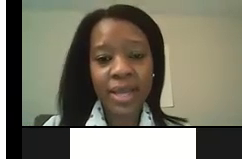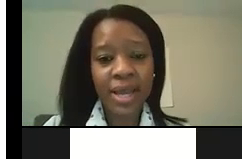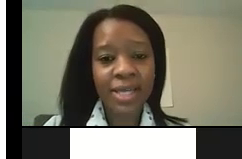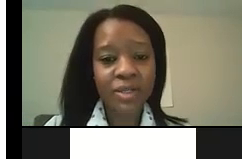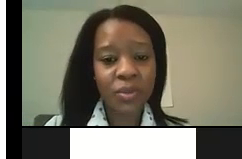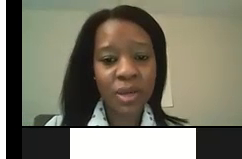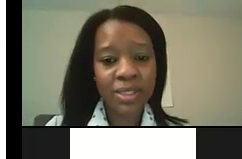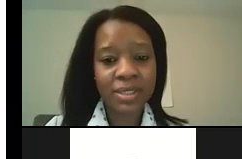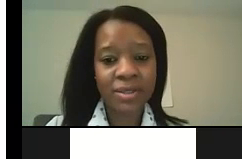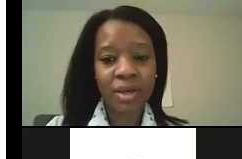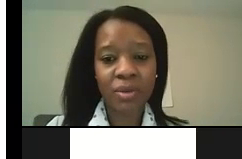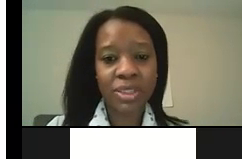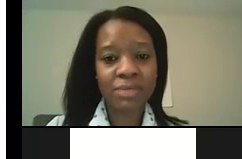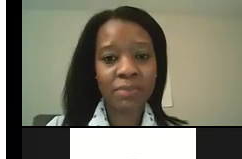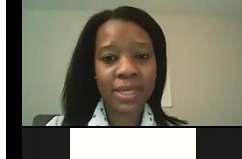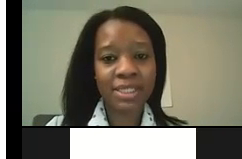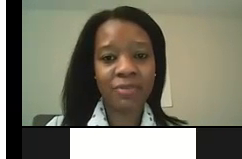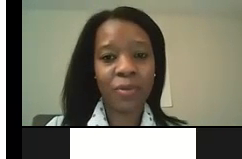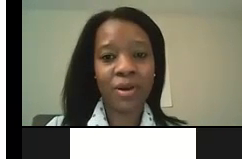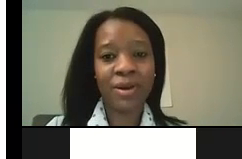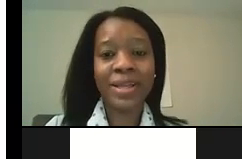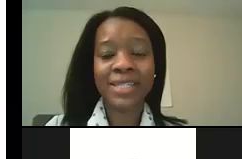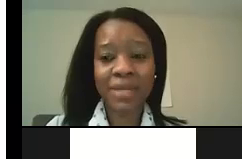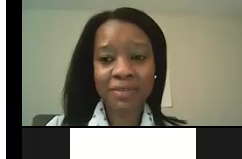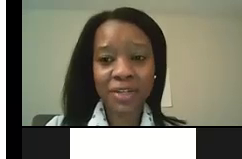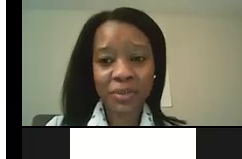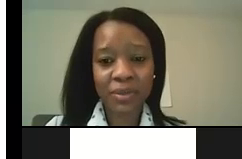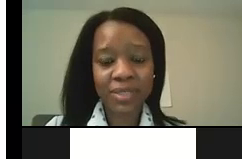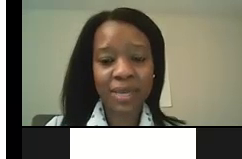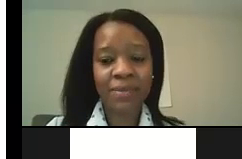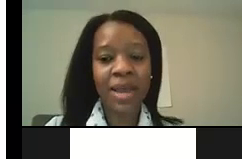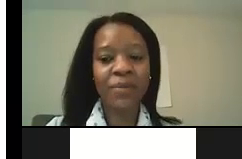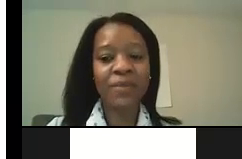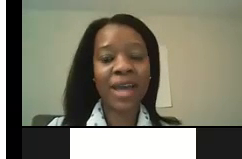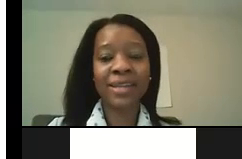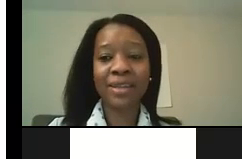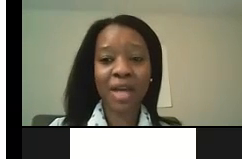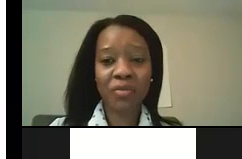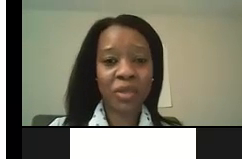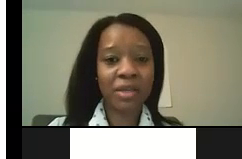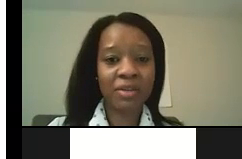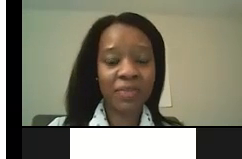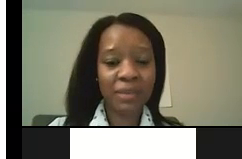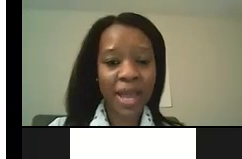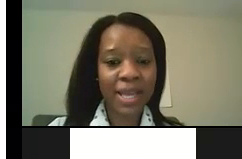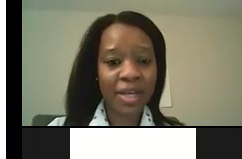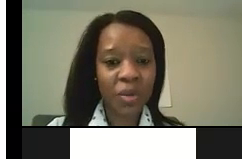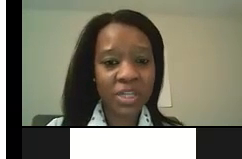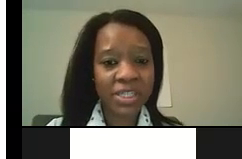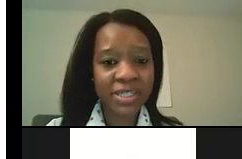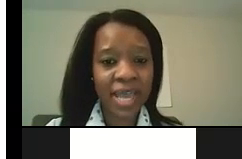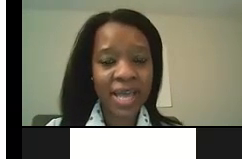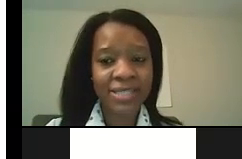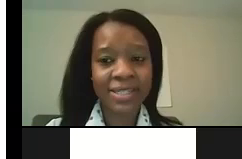So with that, I do want to hold some space for some individuals. We've gotten a lot of really good feedback